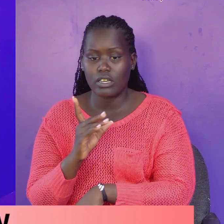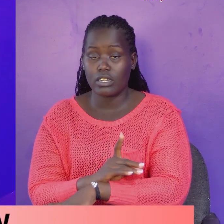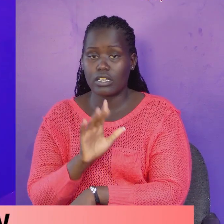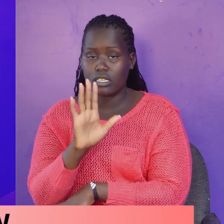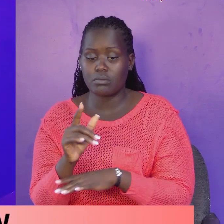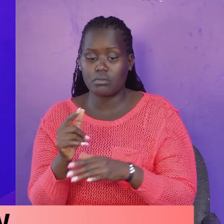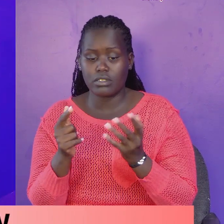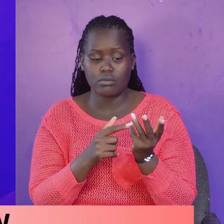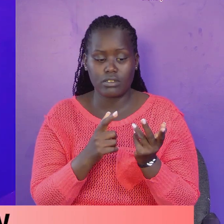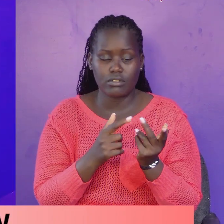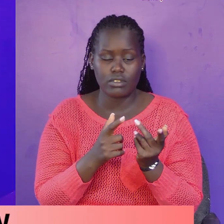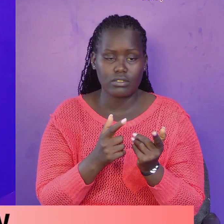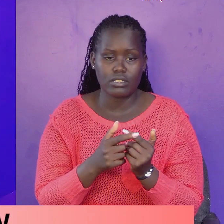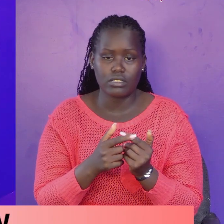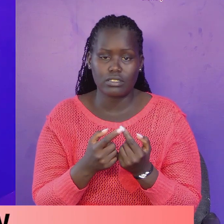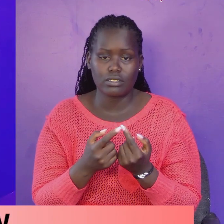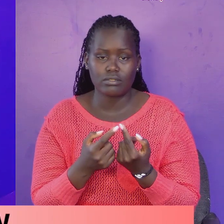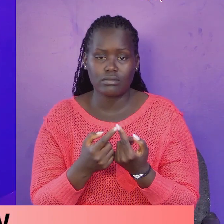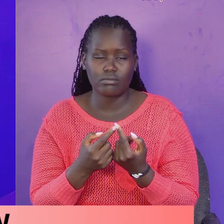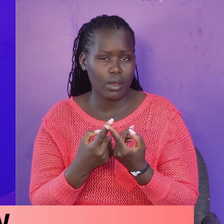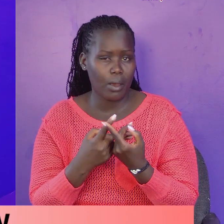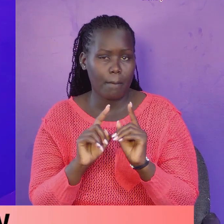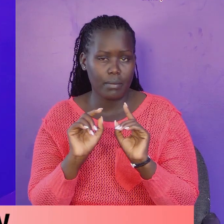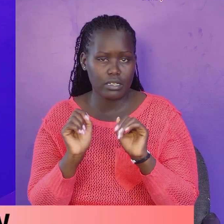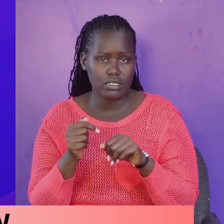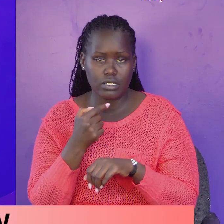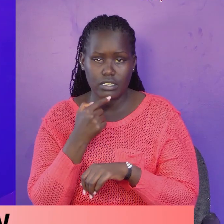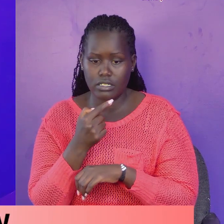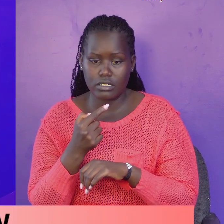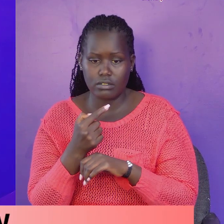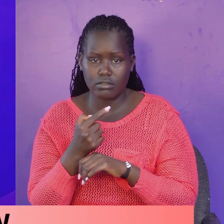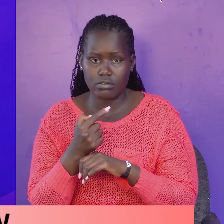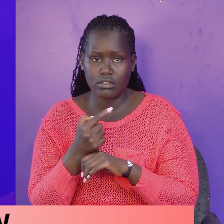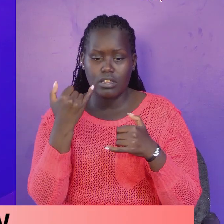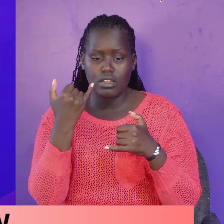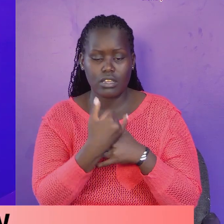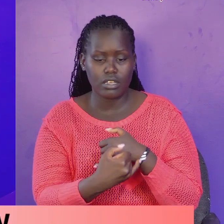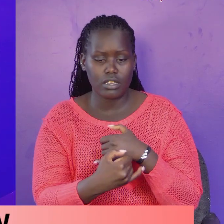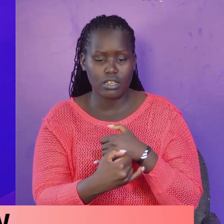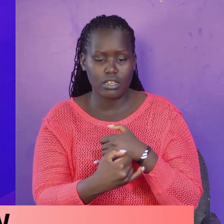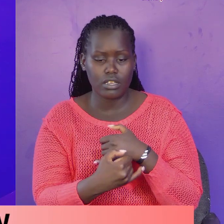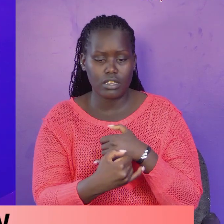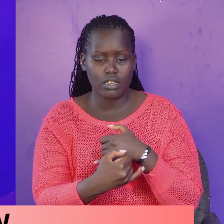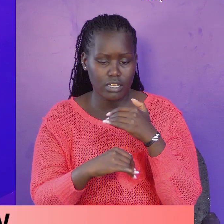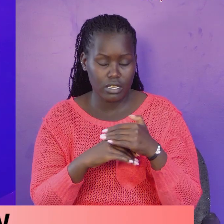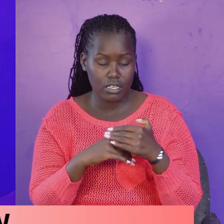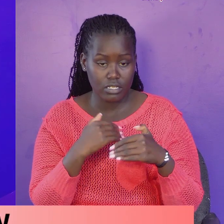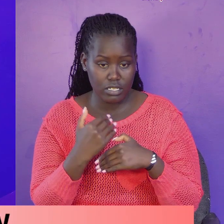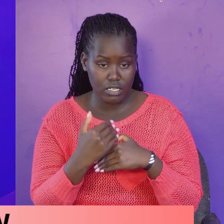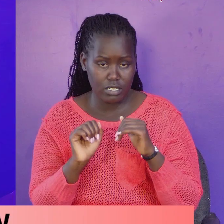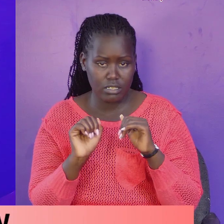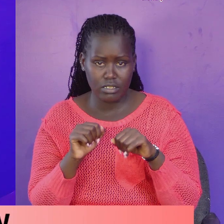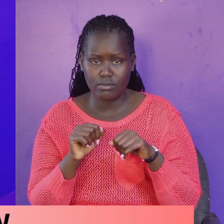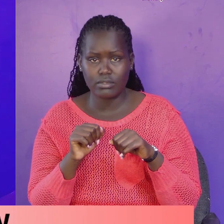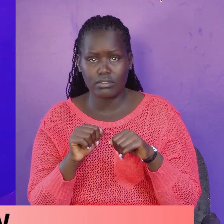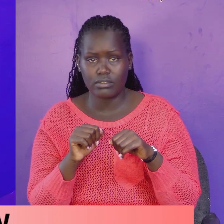And but I can say the Gakpo's injury could be a blessing in